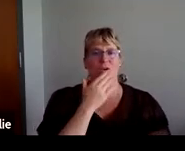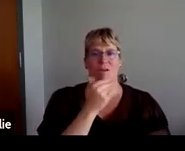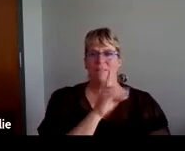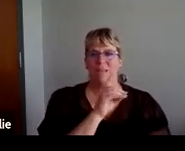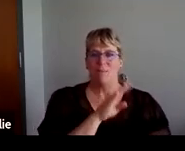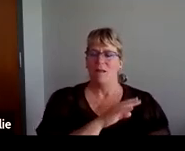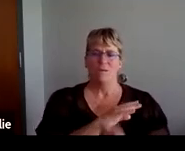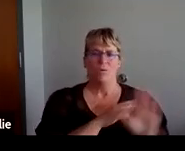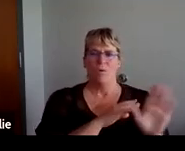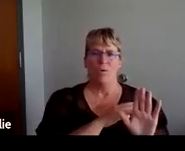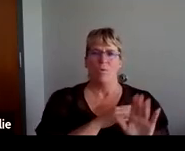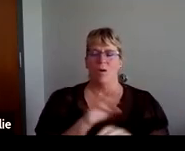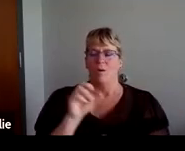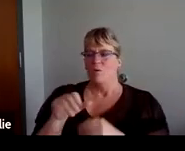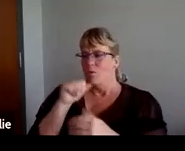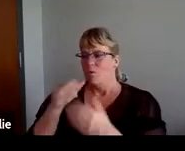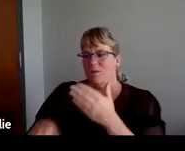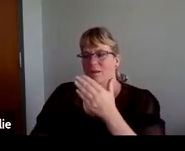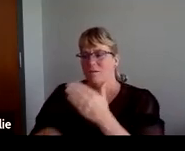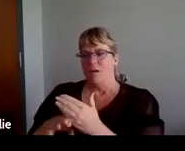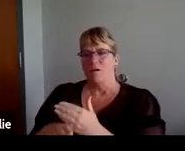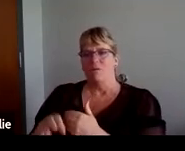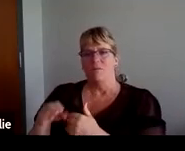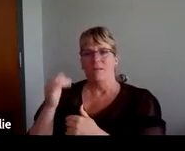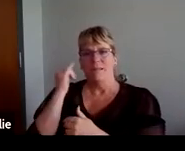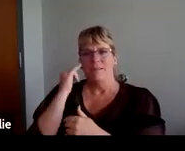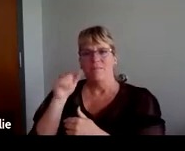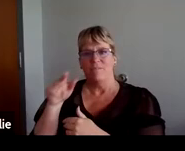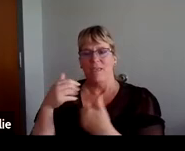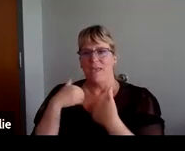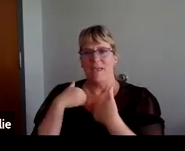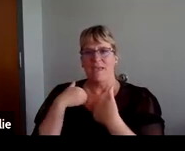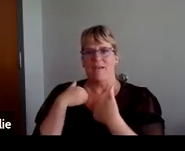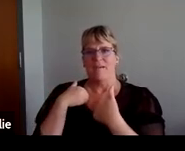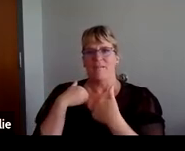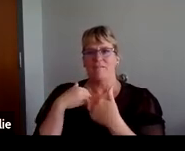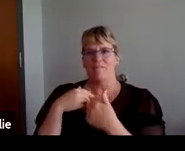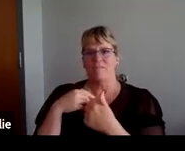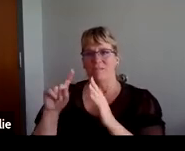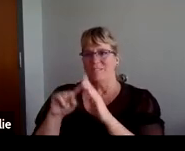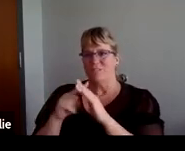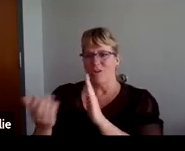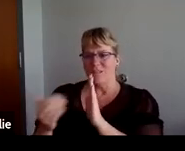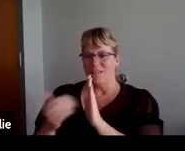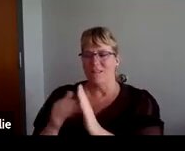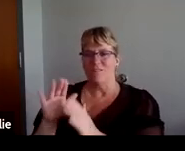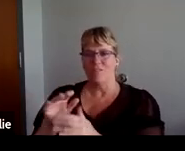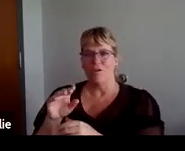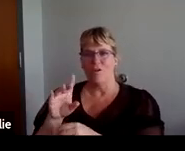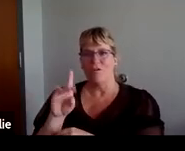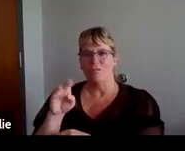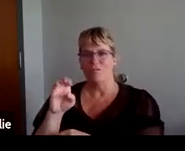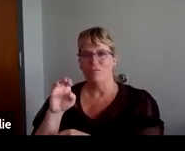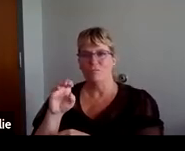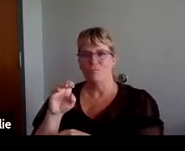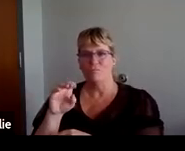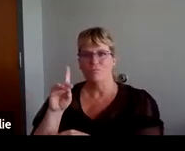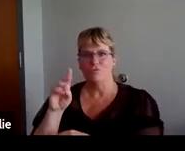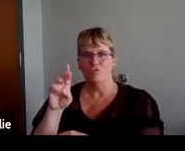nor should we kick our patients out of our practice if they have relapsed or used their substance of